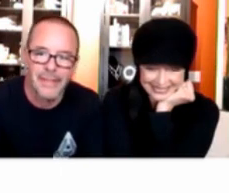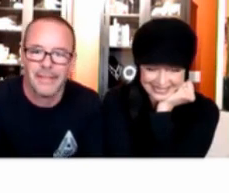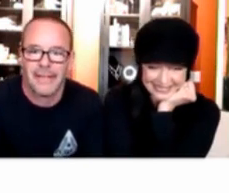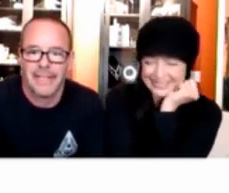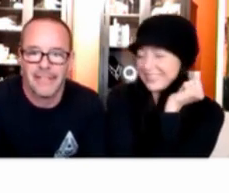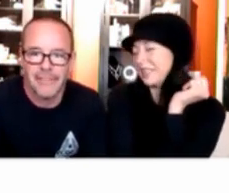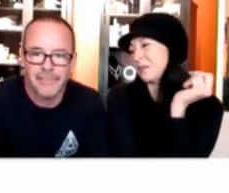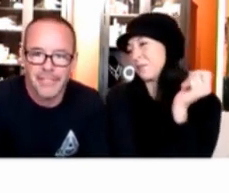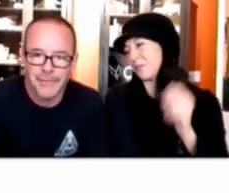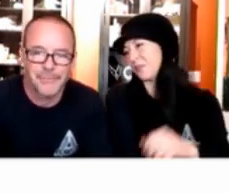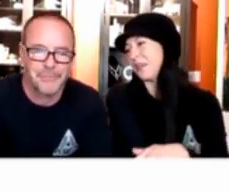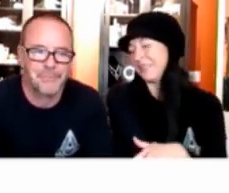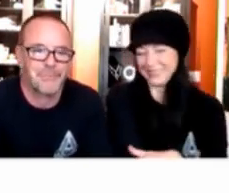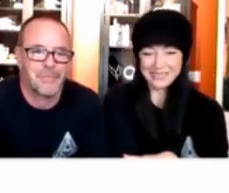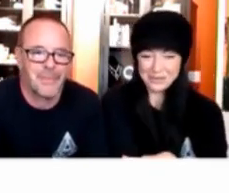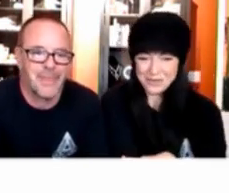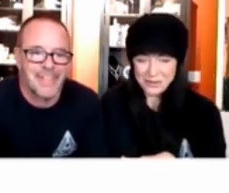I love that video.